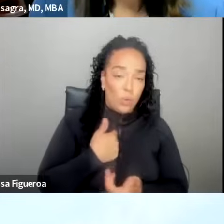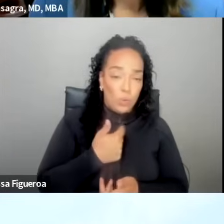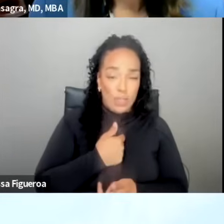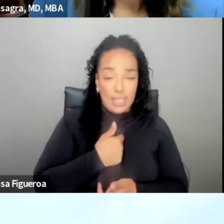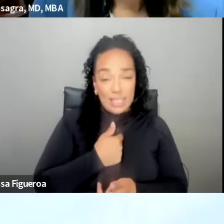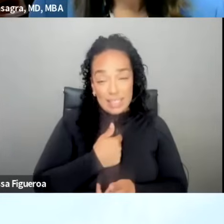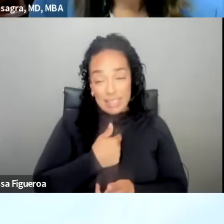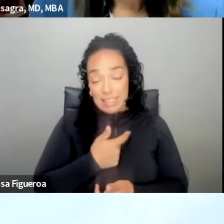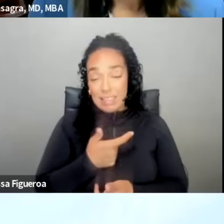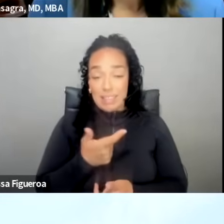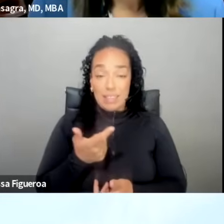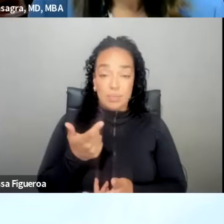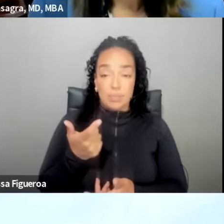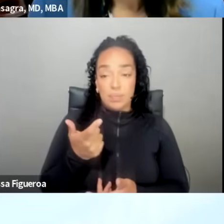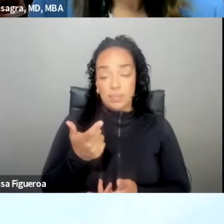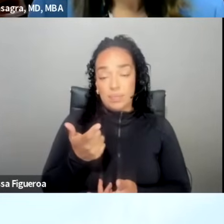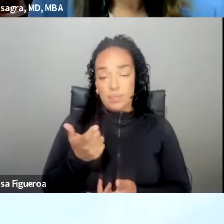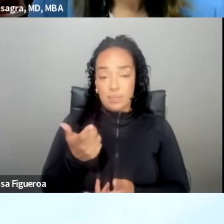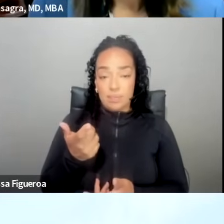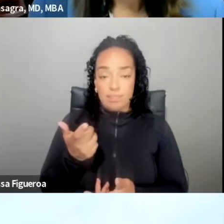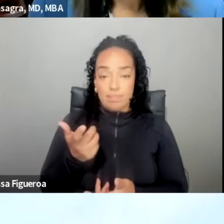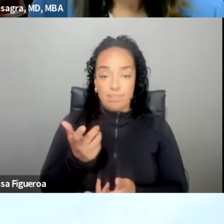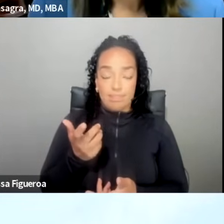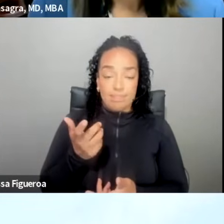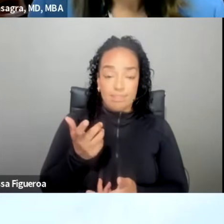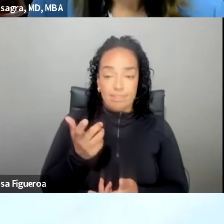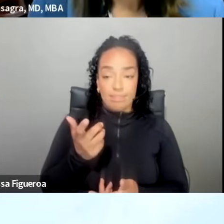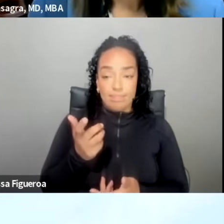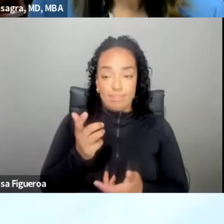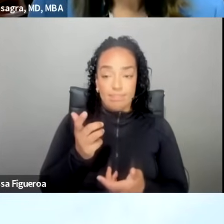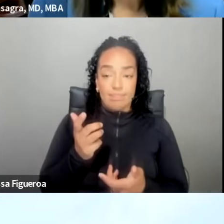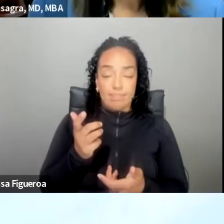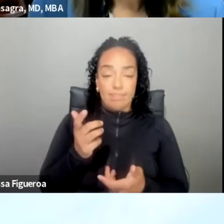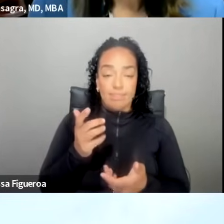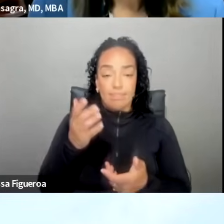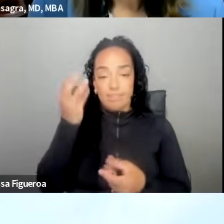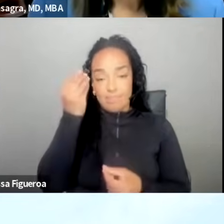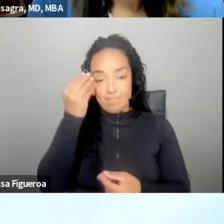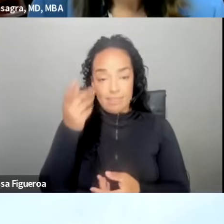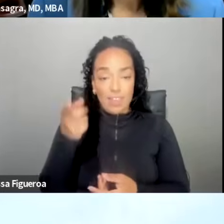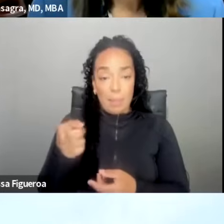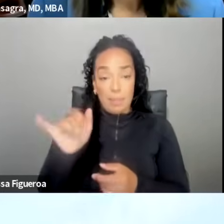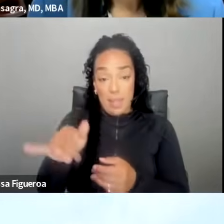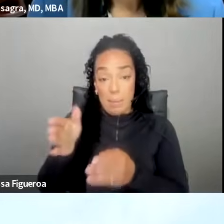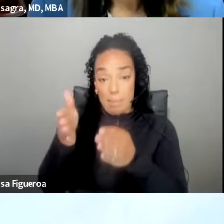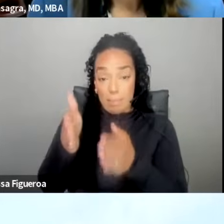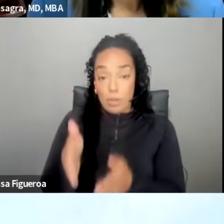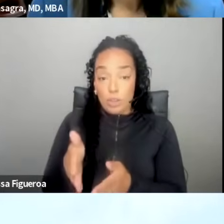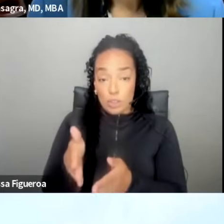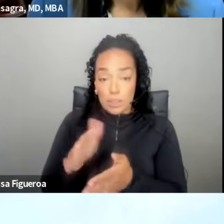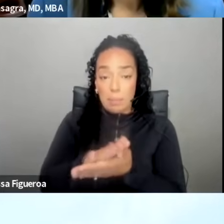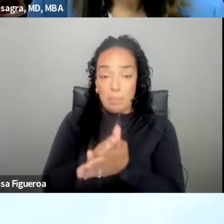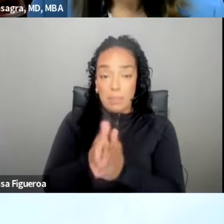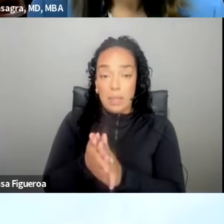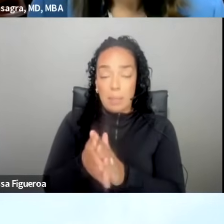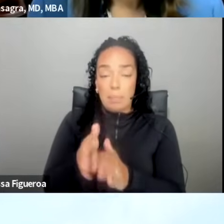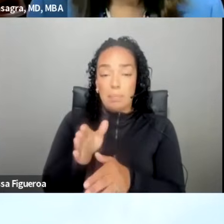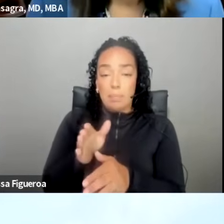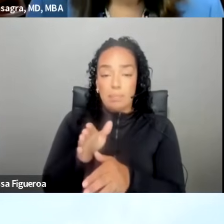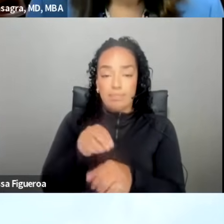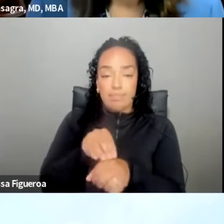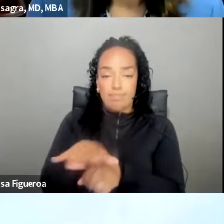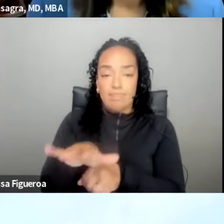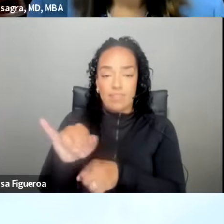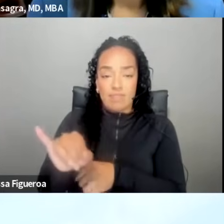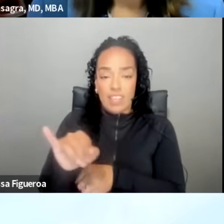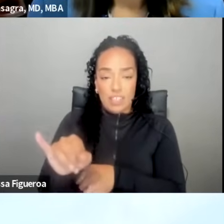that means likely that person became infected through a herd that we did not receive any samples